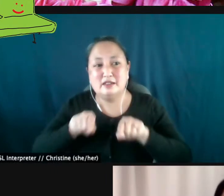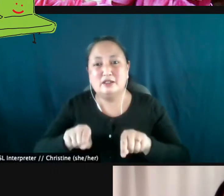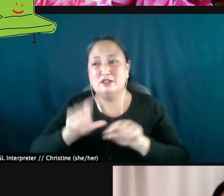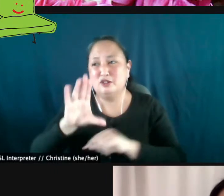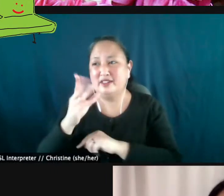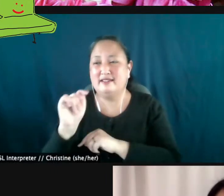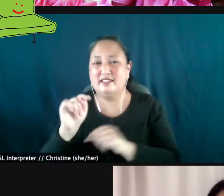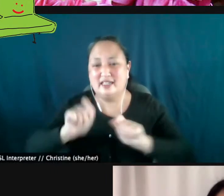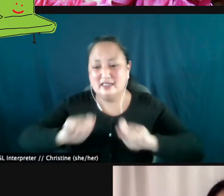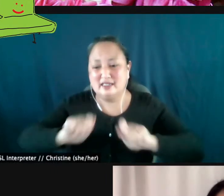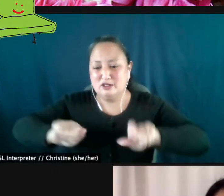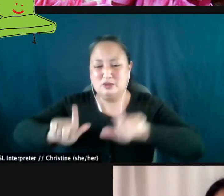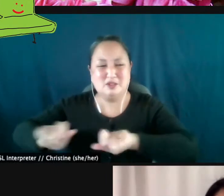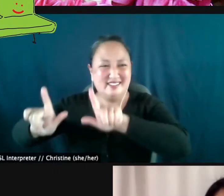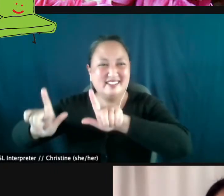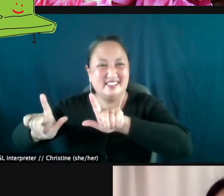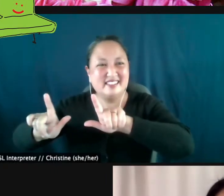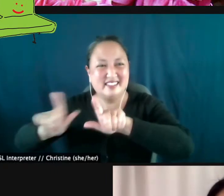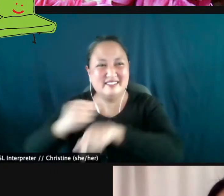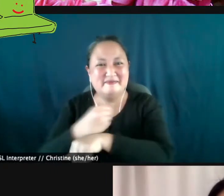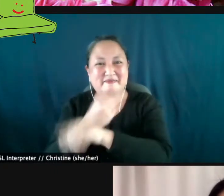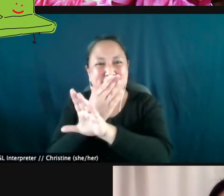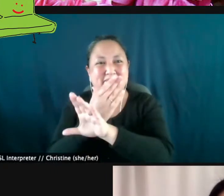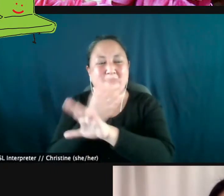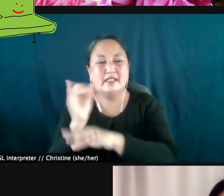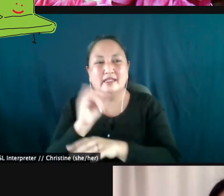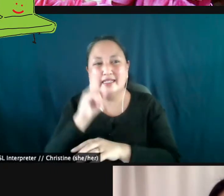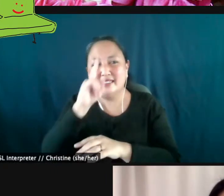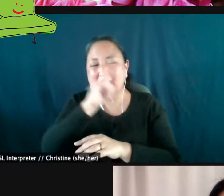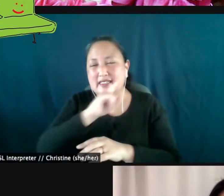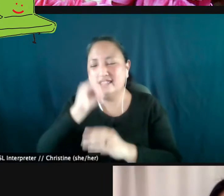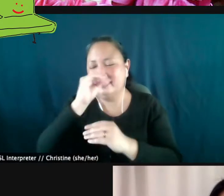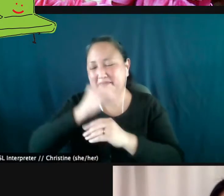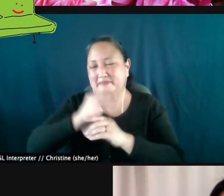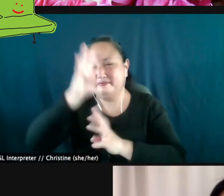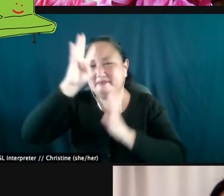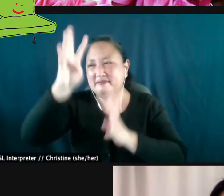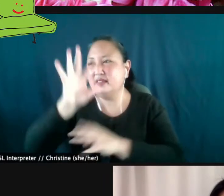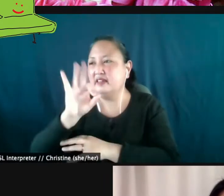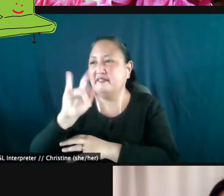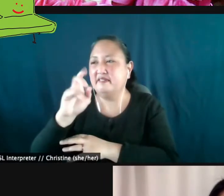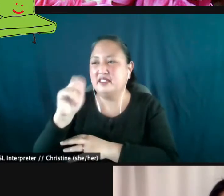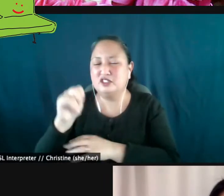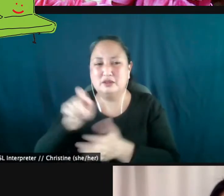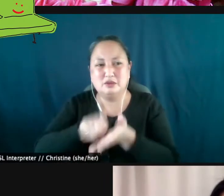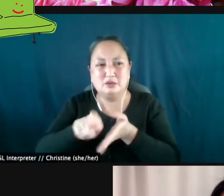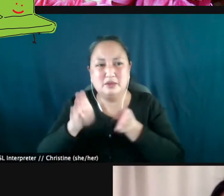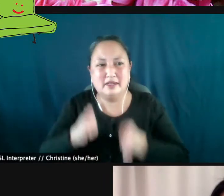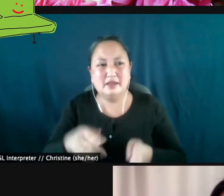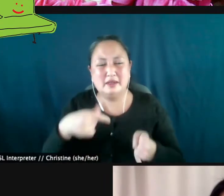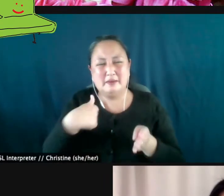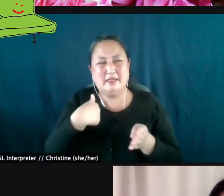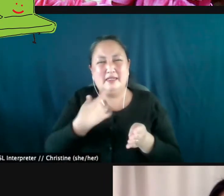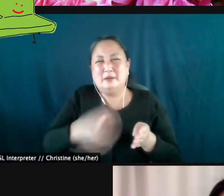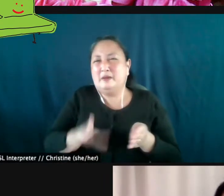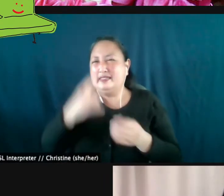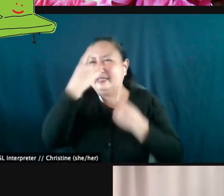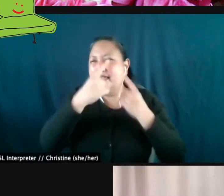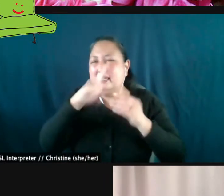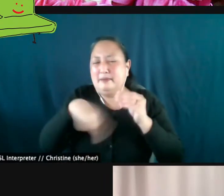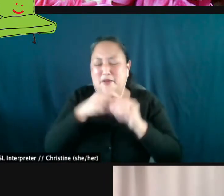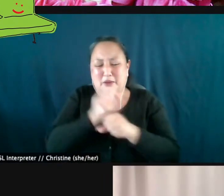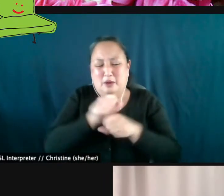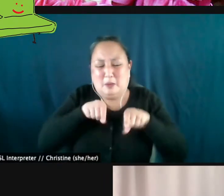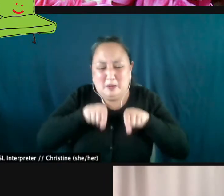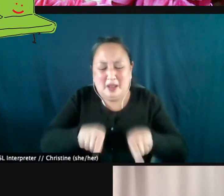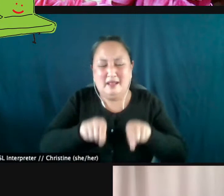screens, is that as a fiction writer, I feel like we often kind of weirdly enough don't like to think about our work while it's happening.